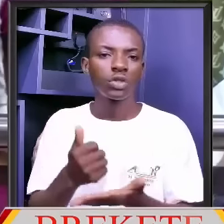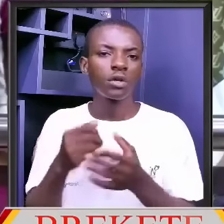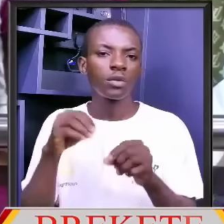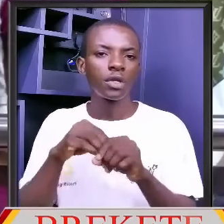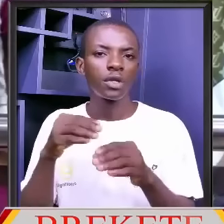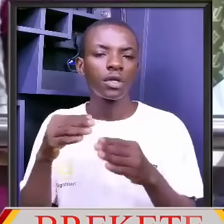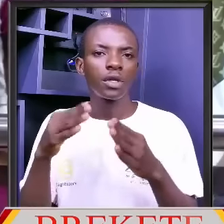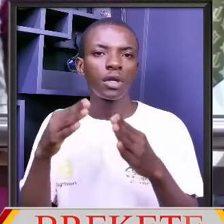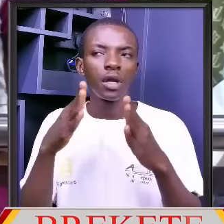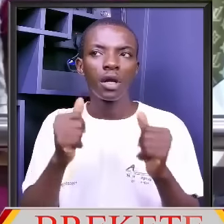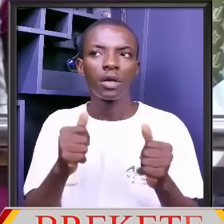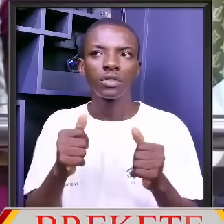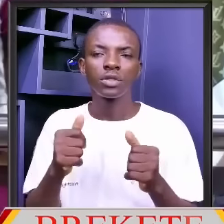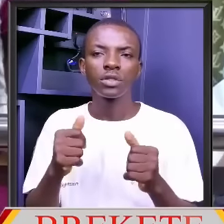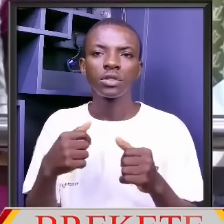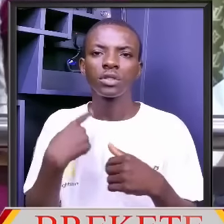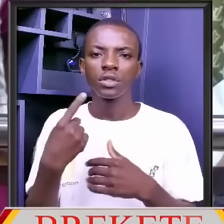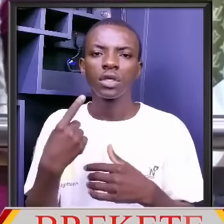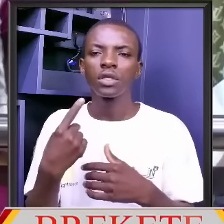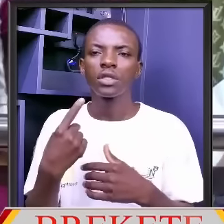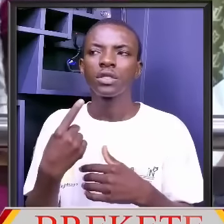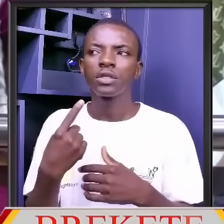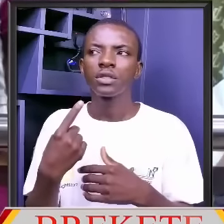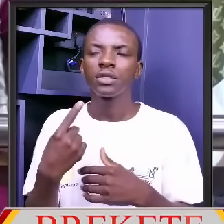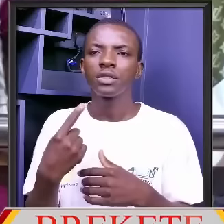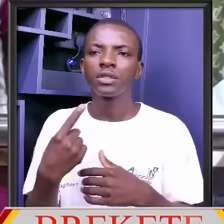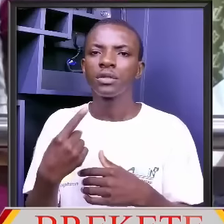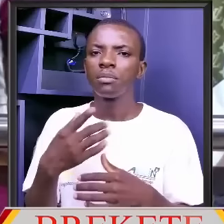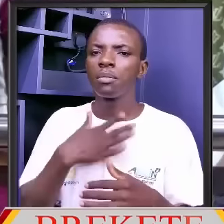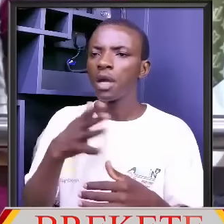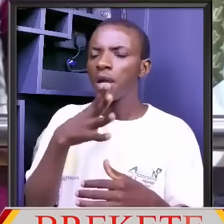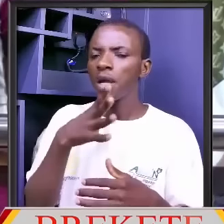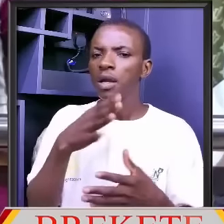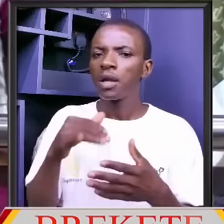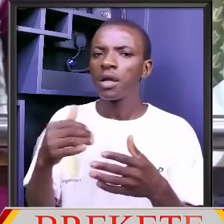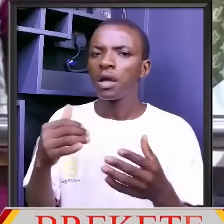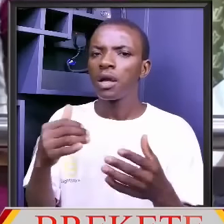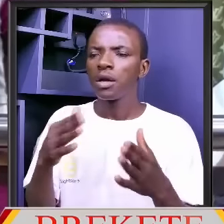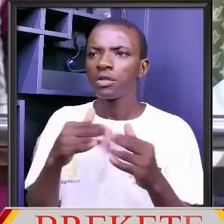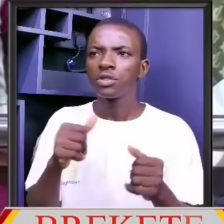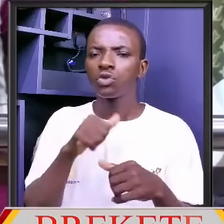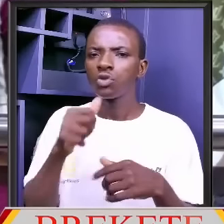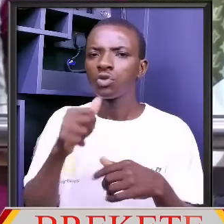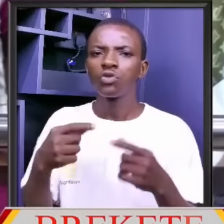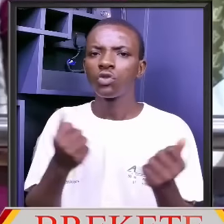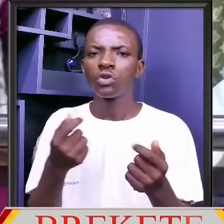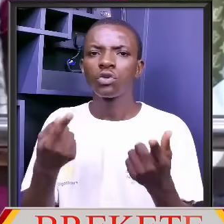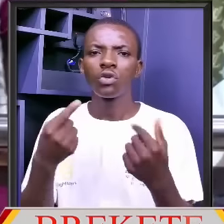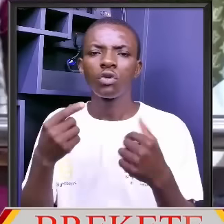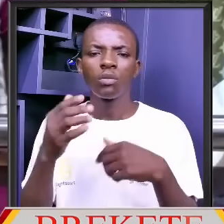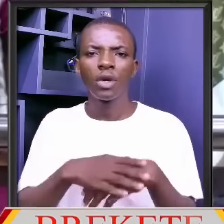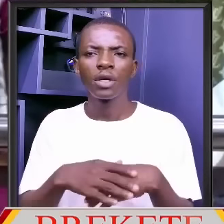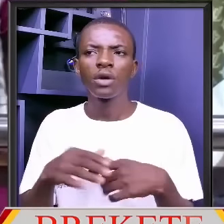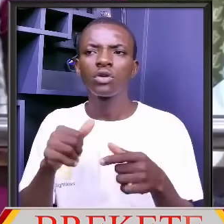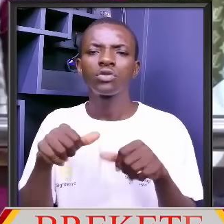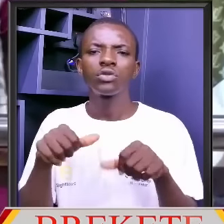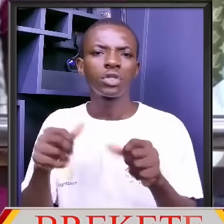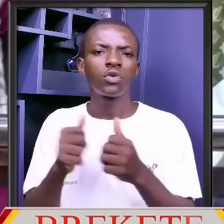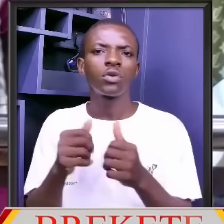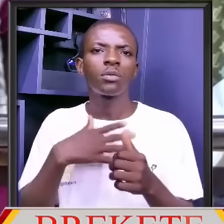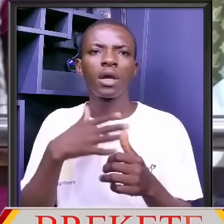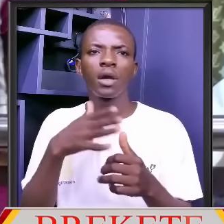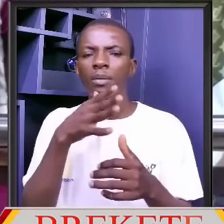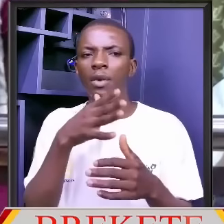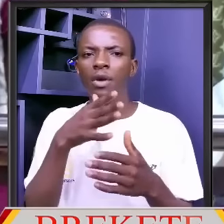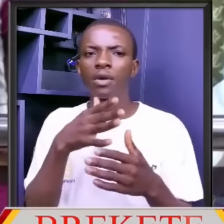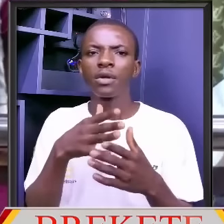So I can't tell my mama people, say, I not go follow this mama, go back. Yeah. I want to stay with my mama. They